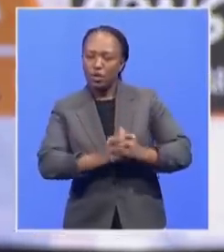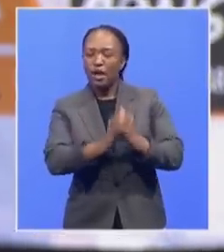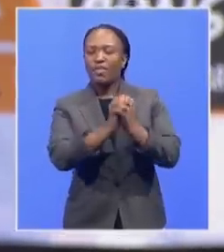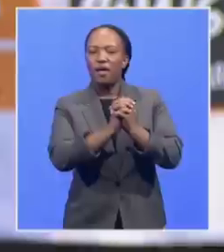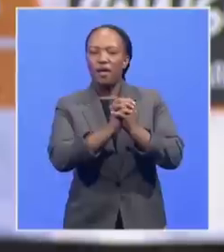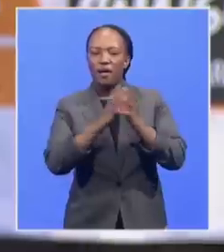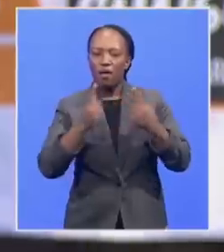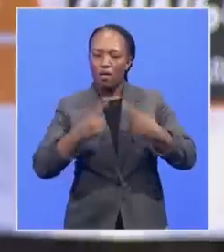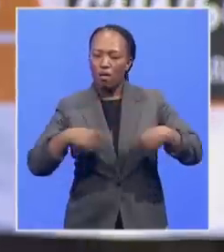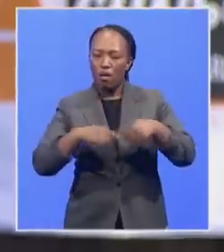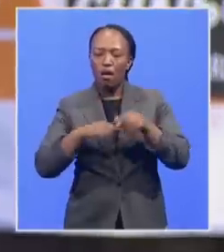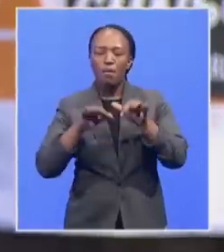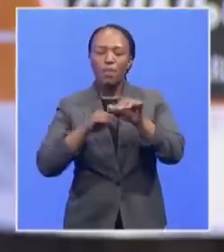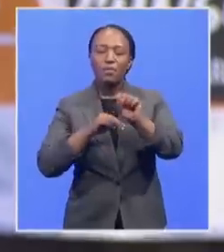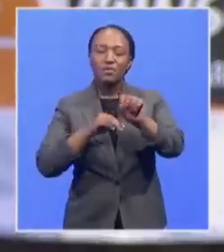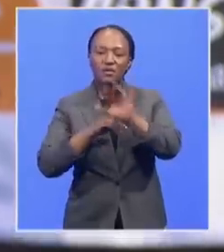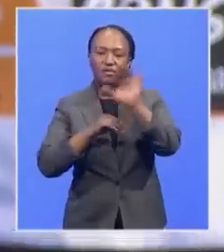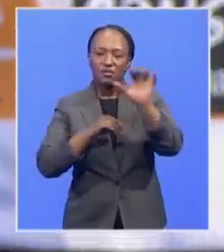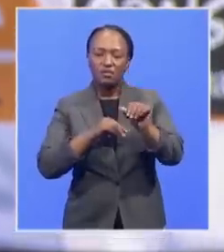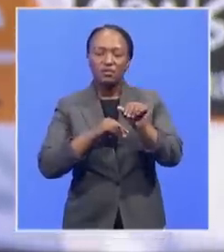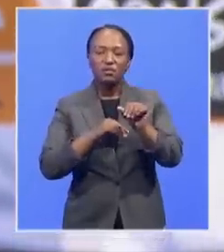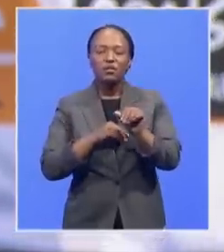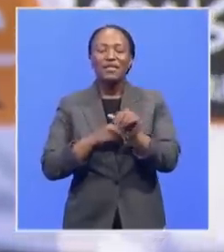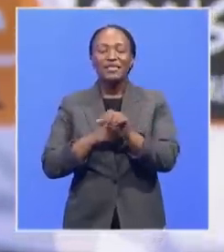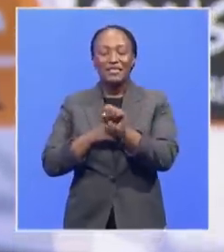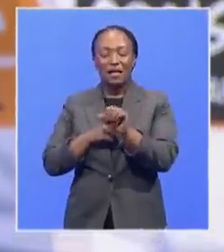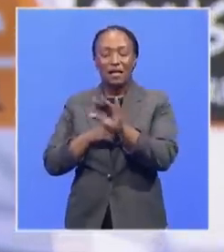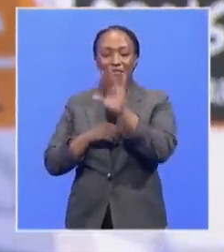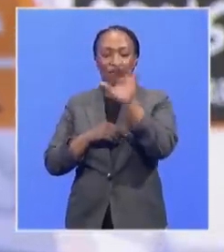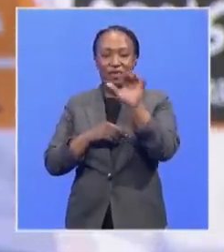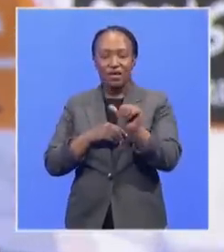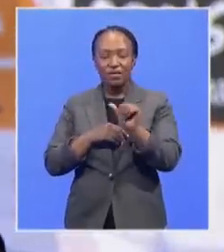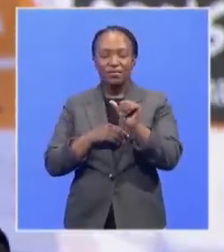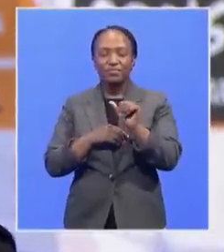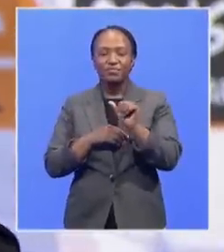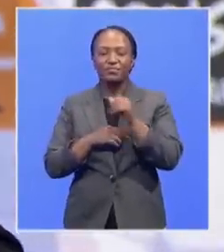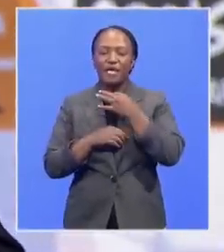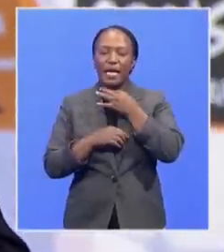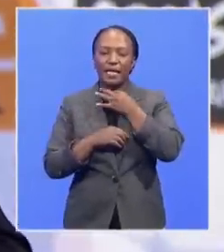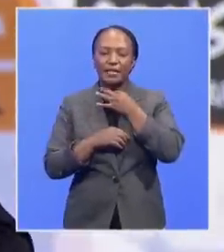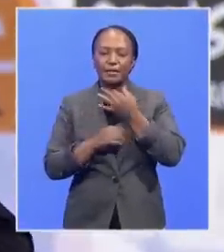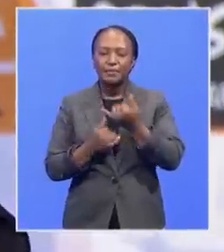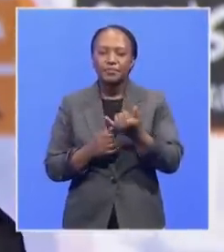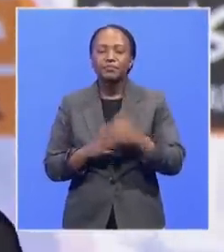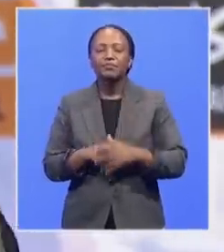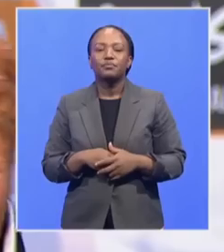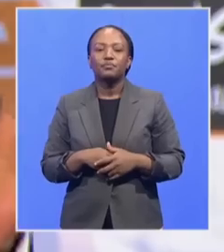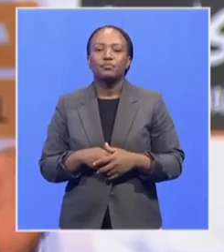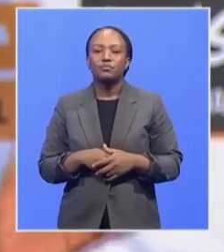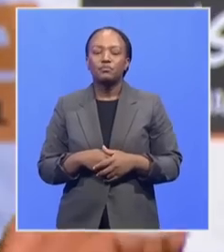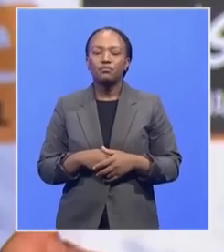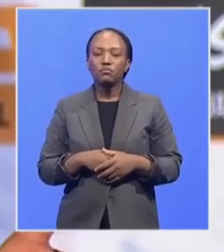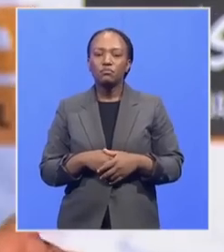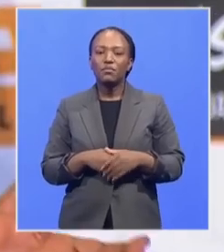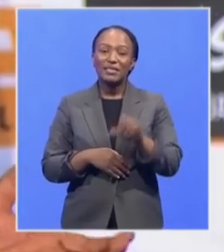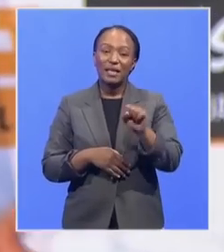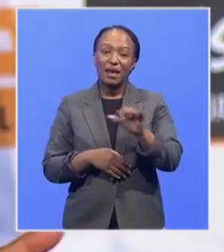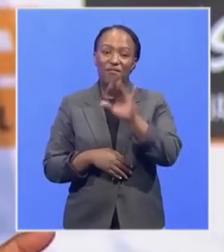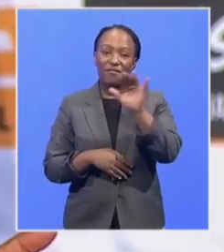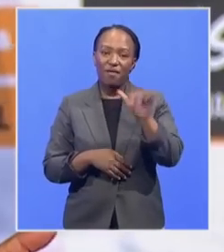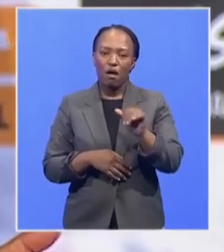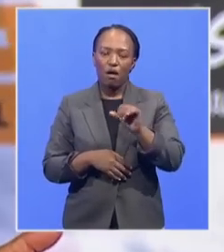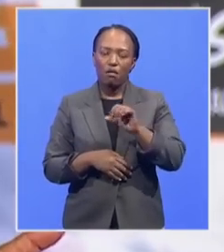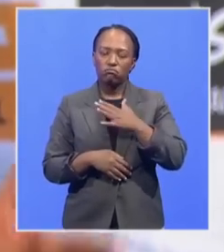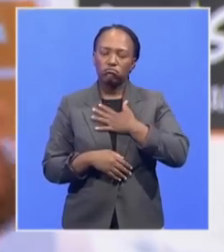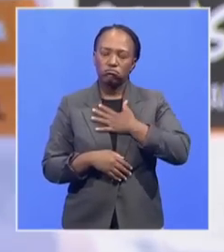Africa. South Africa, my compatriots, is far too important as a